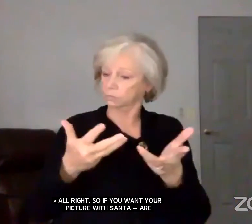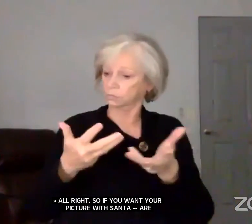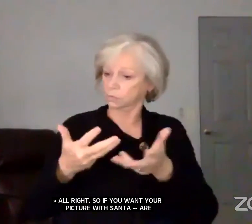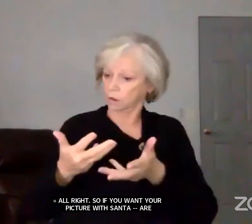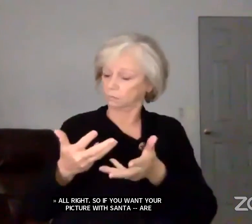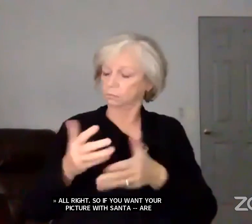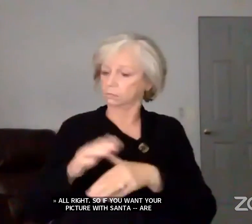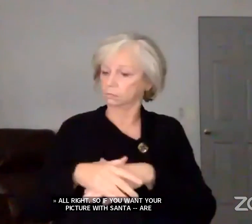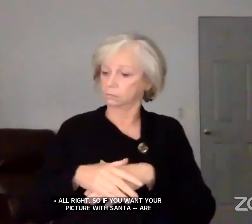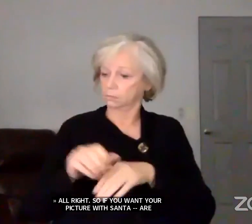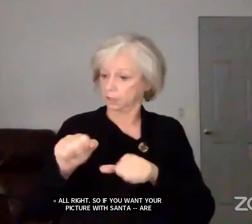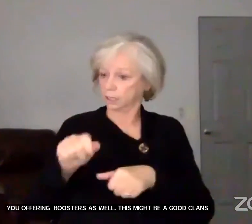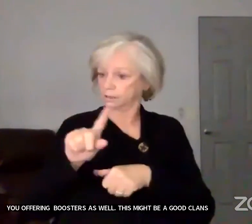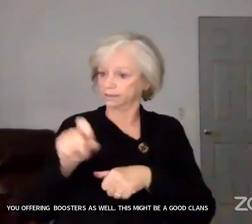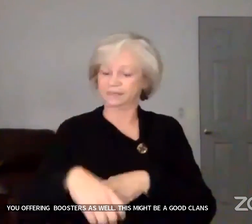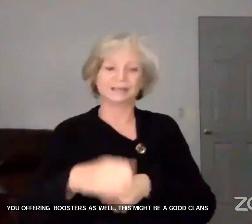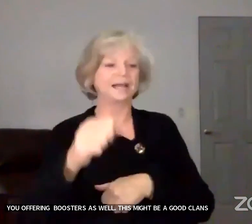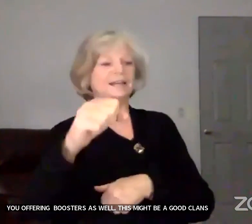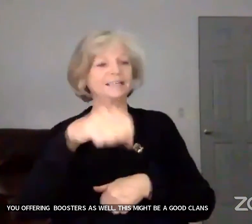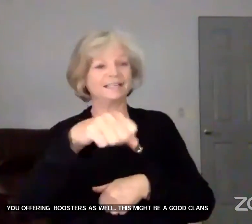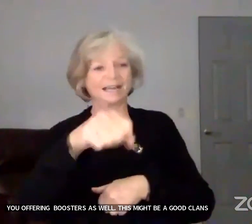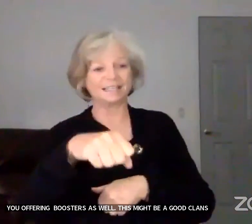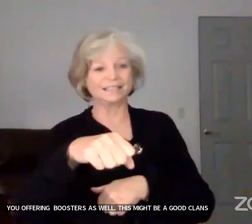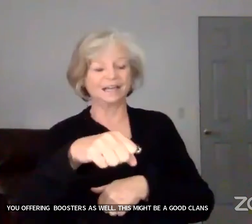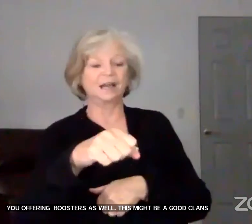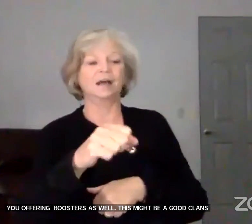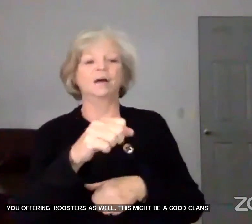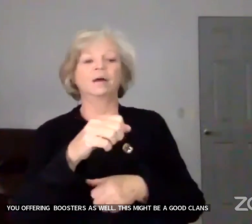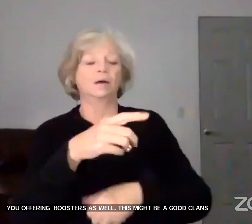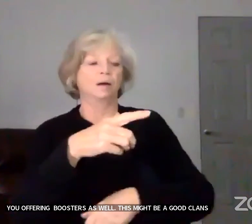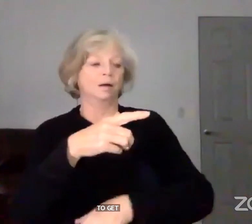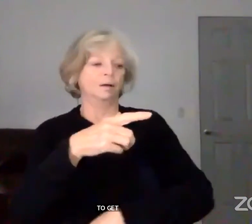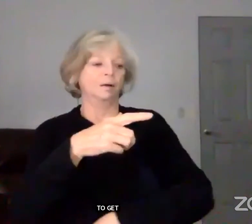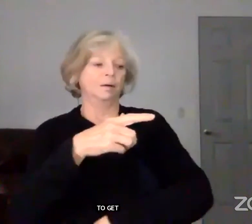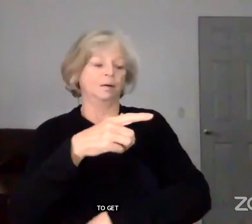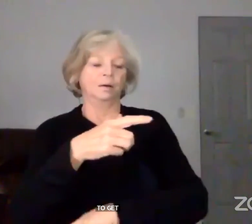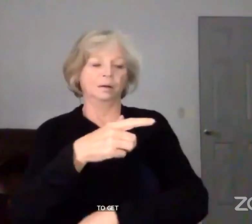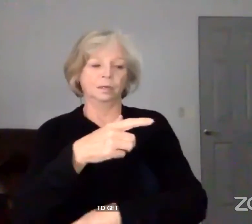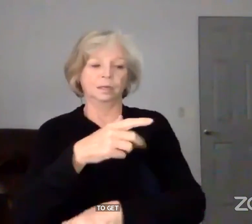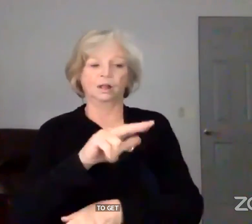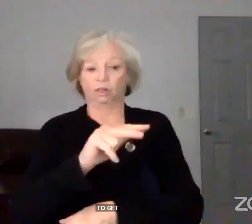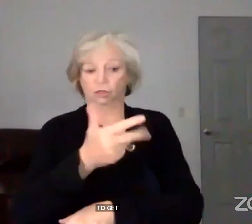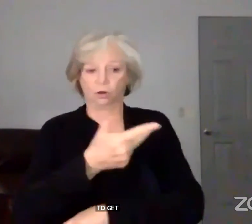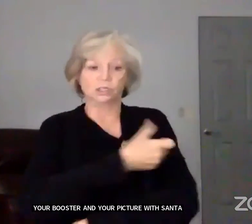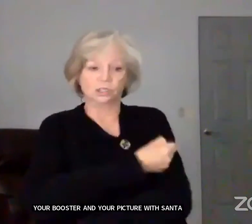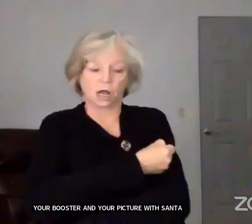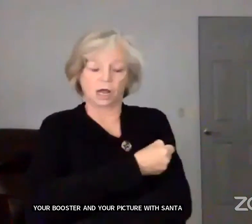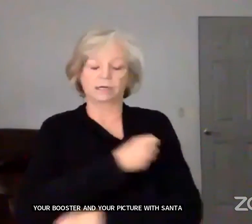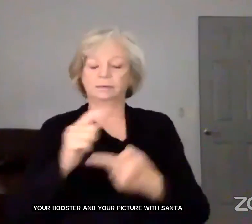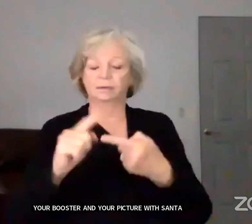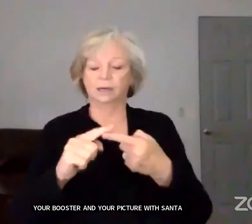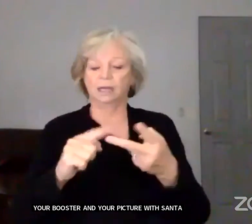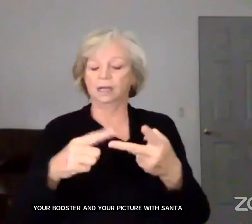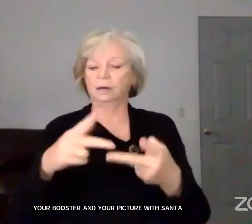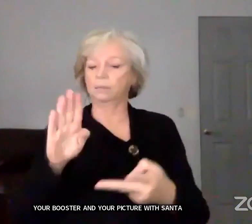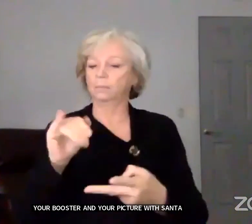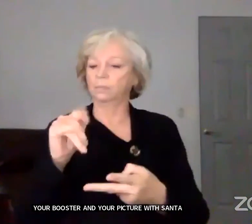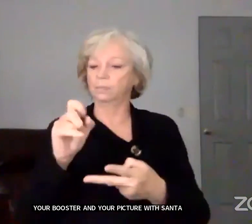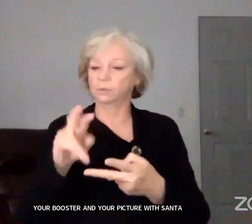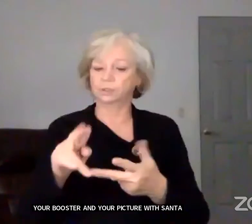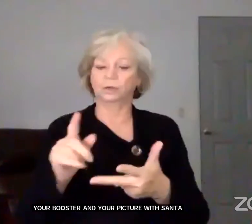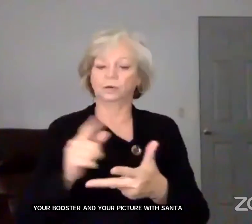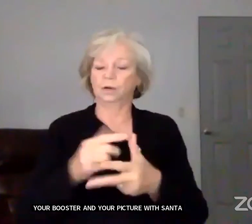Santa. Yes, boosters, third shots, and definitely the key will be to vaccinate the young people that